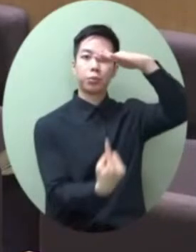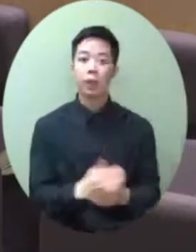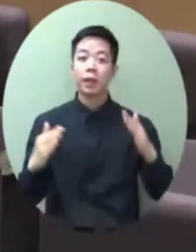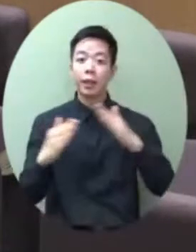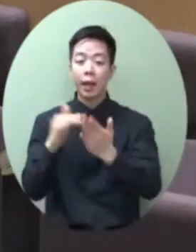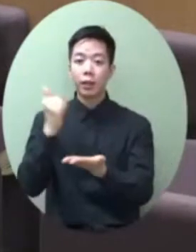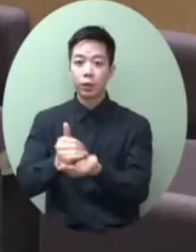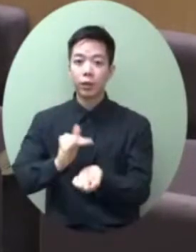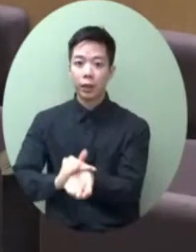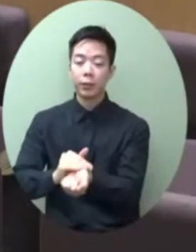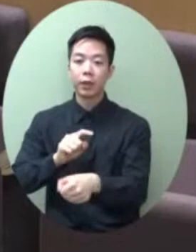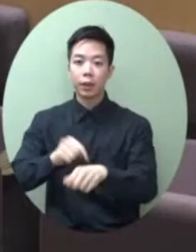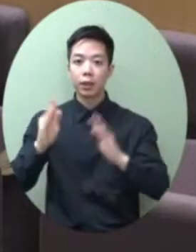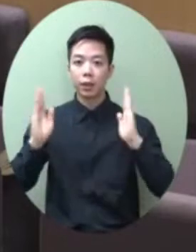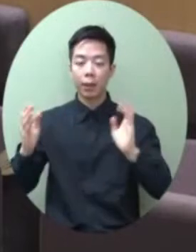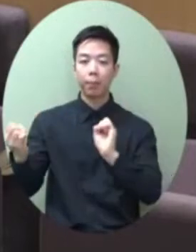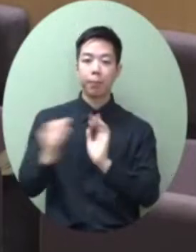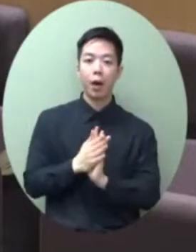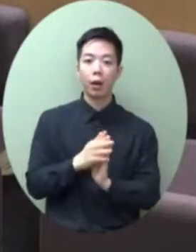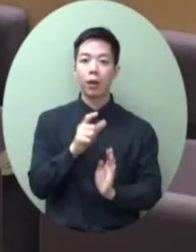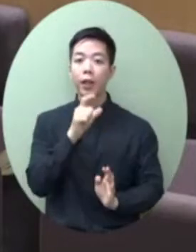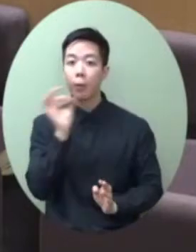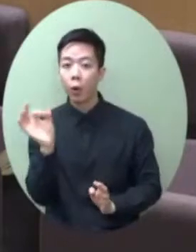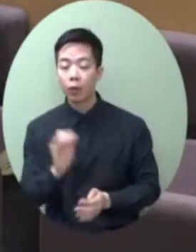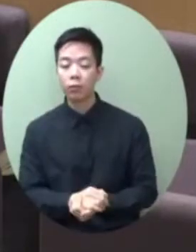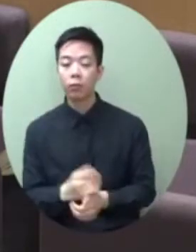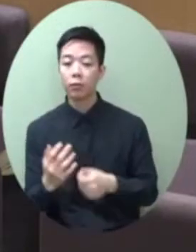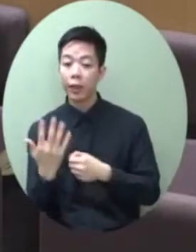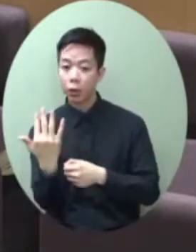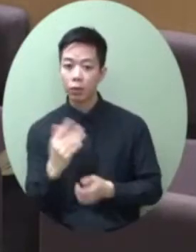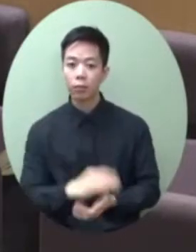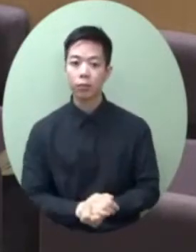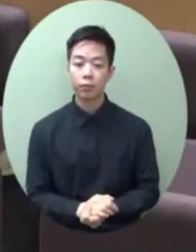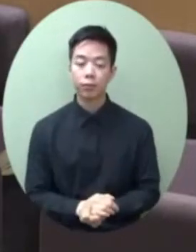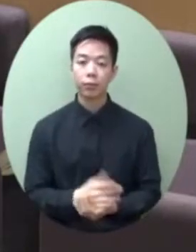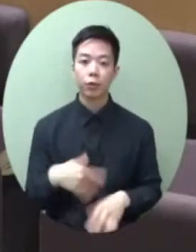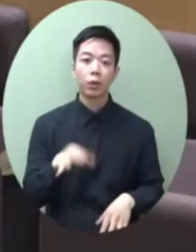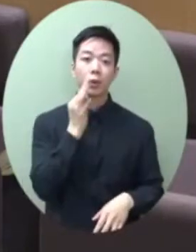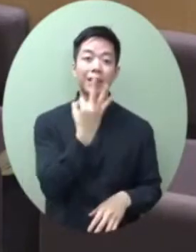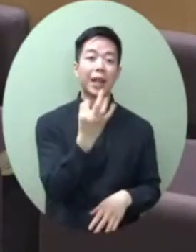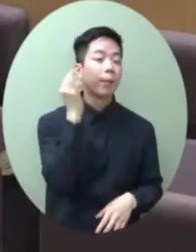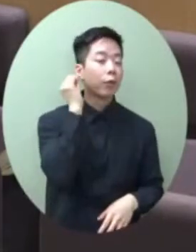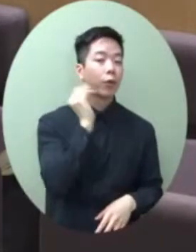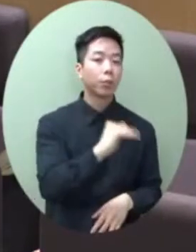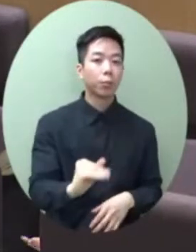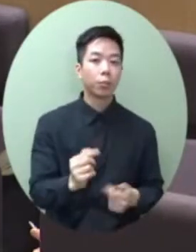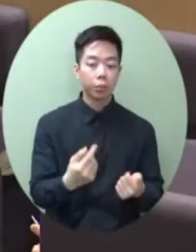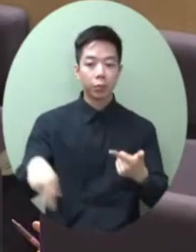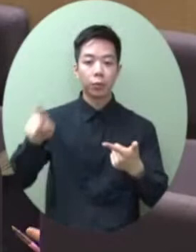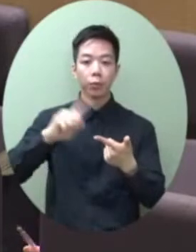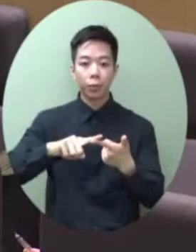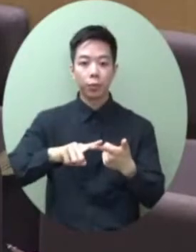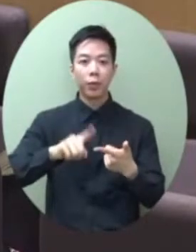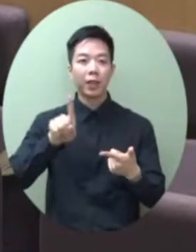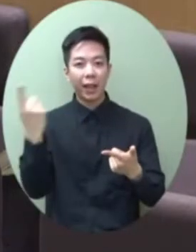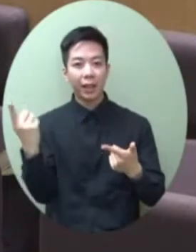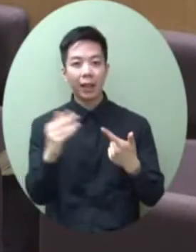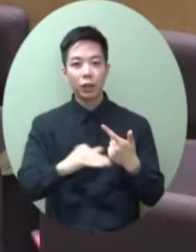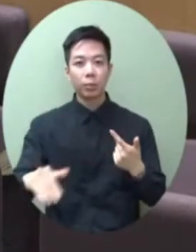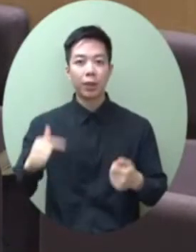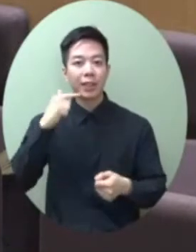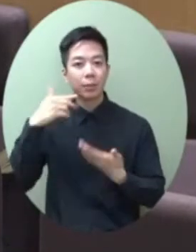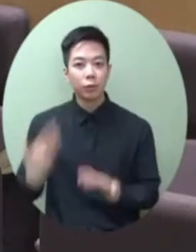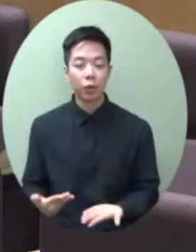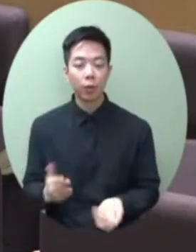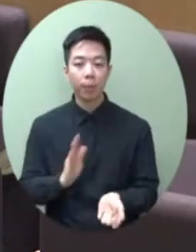are infected, waiting to be hospitalized? And for hospital authority, besides the 3-year-old girl, are there any children